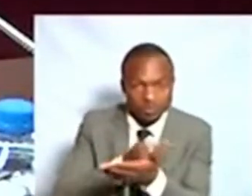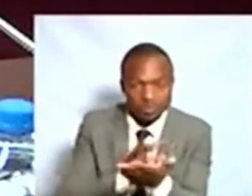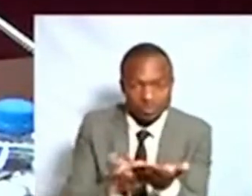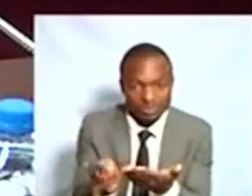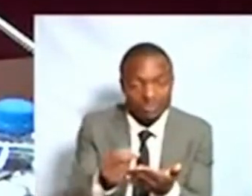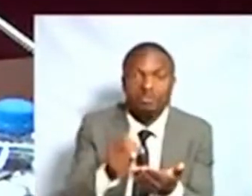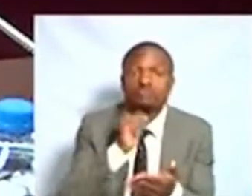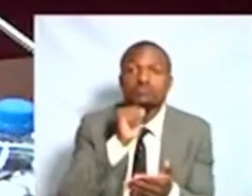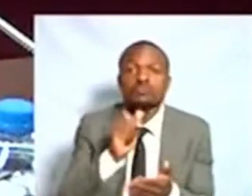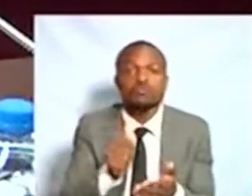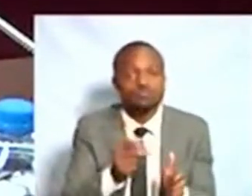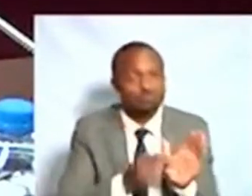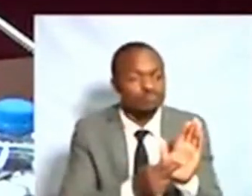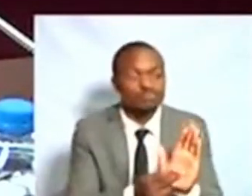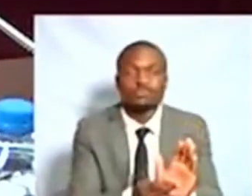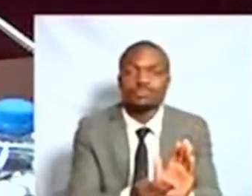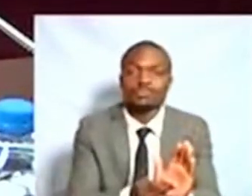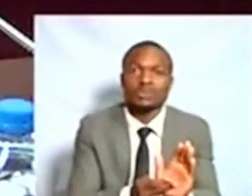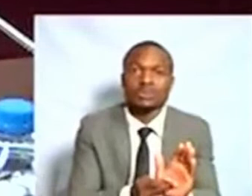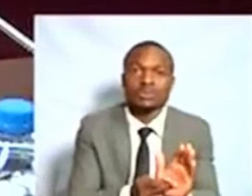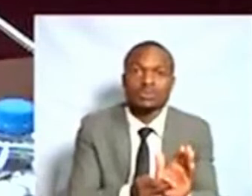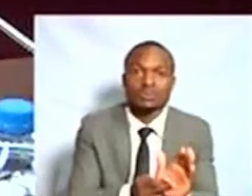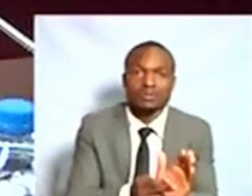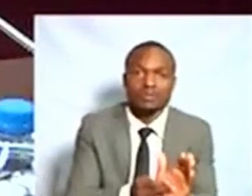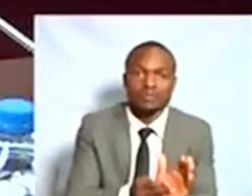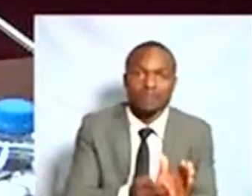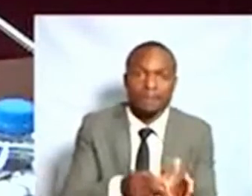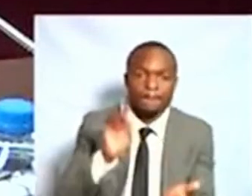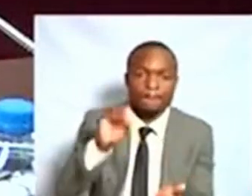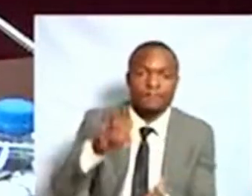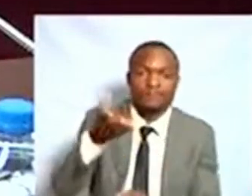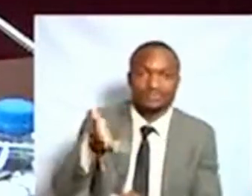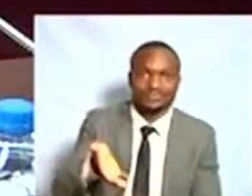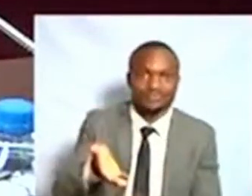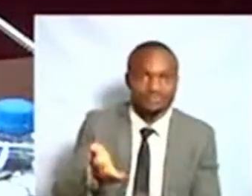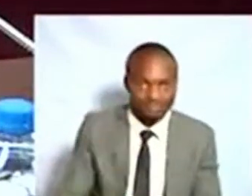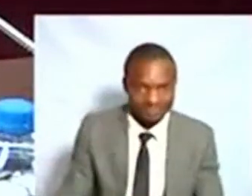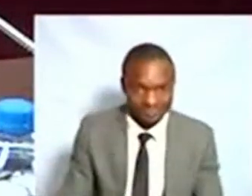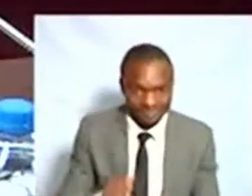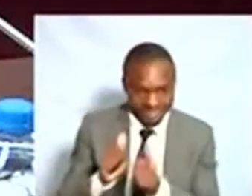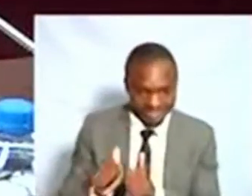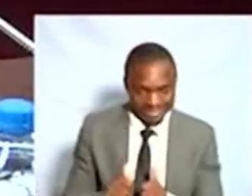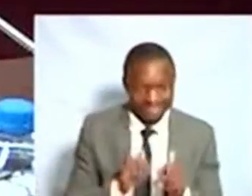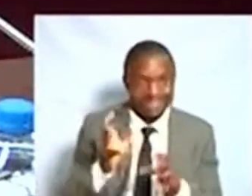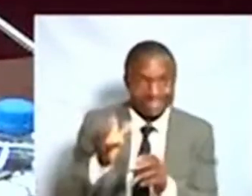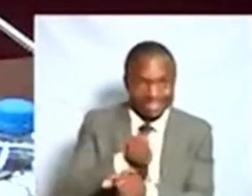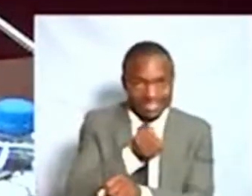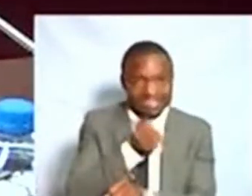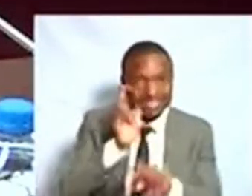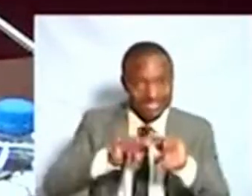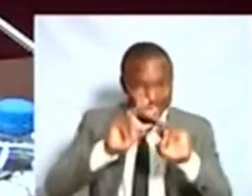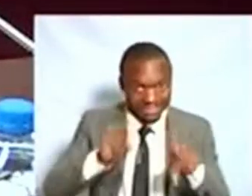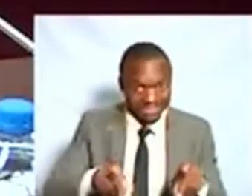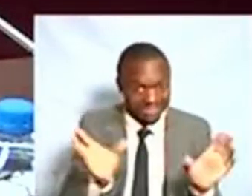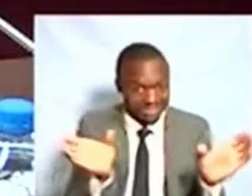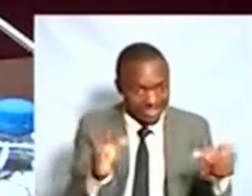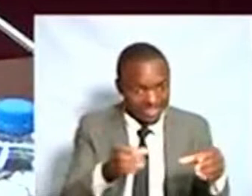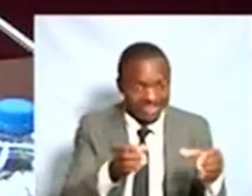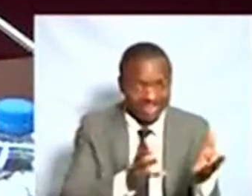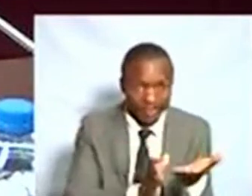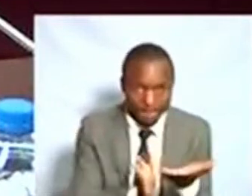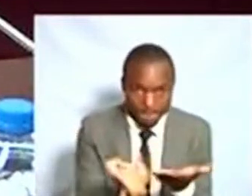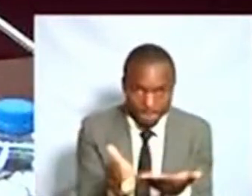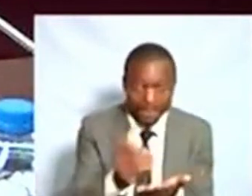previously identified are captured in this vote. Action taken, Chair. The council has